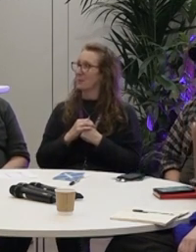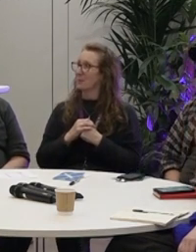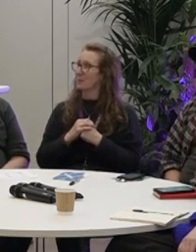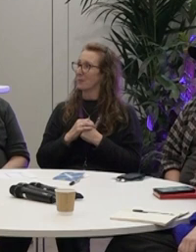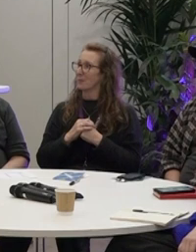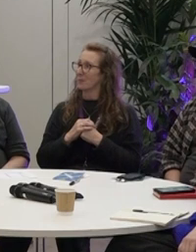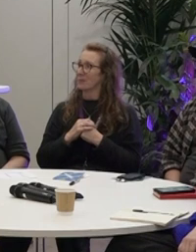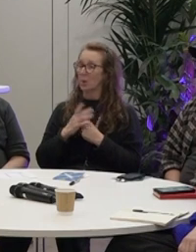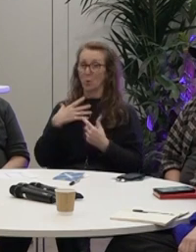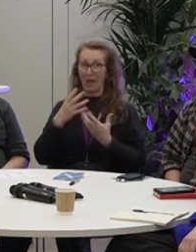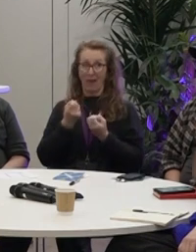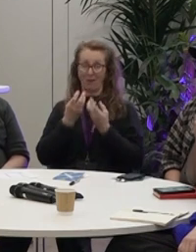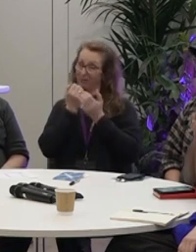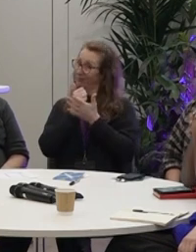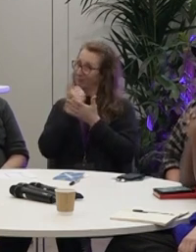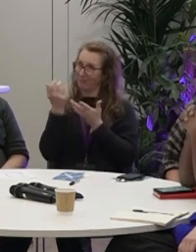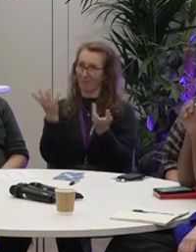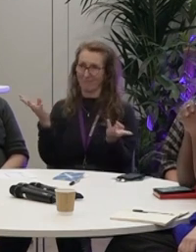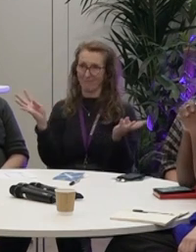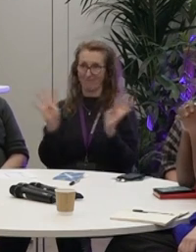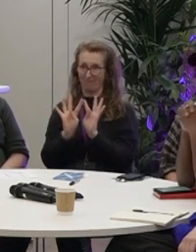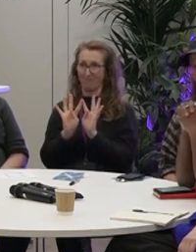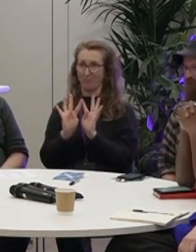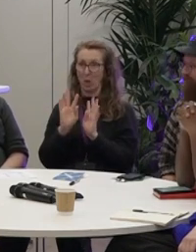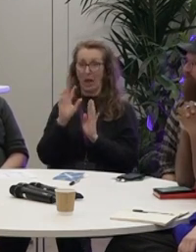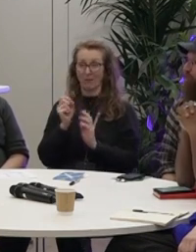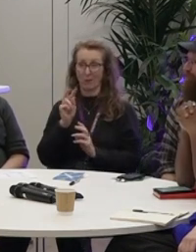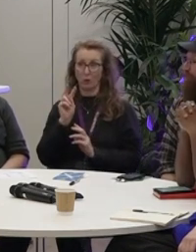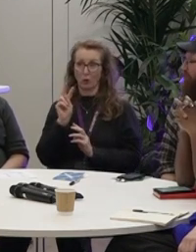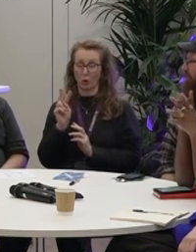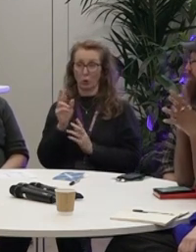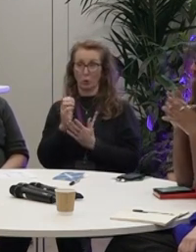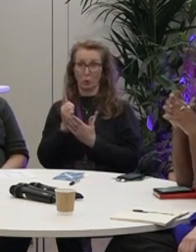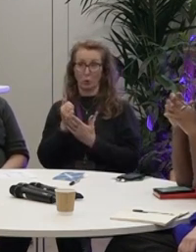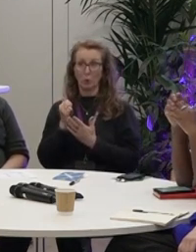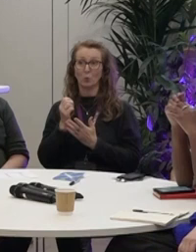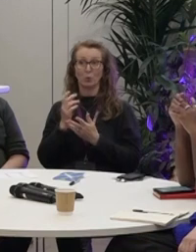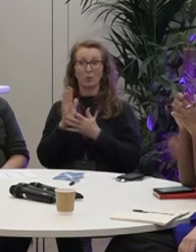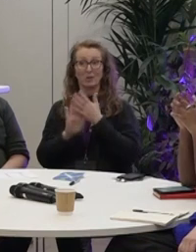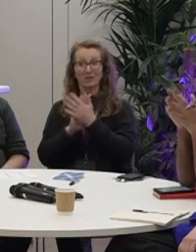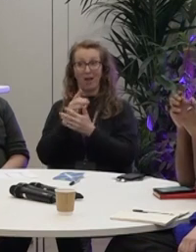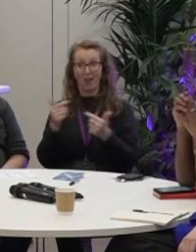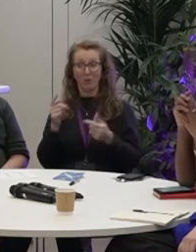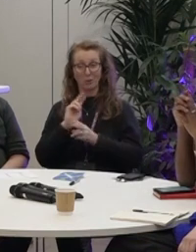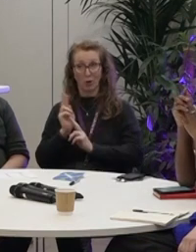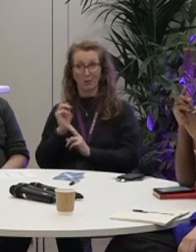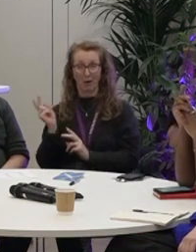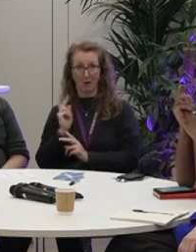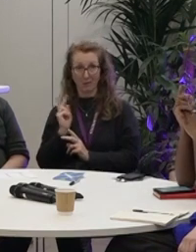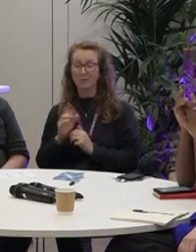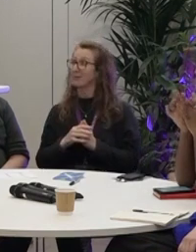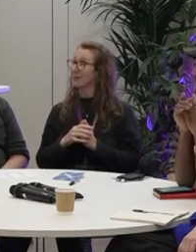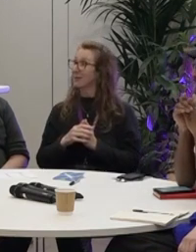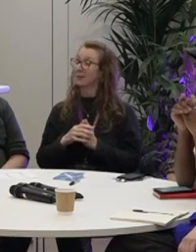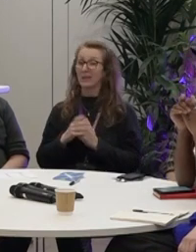We have a fabulous panel here. We also have two amazing sign interpreters. And I'm going to ask the